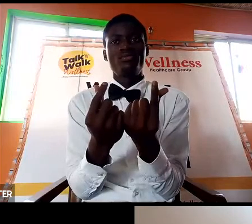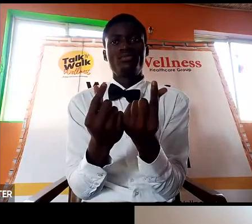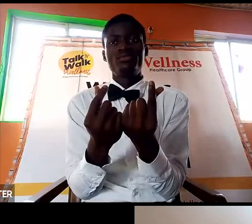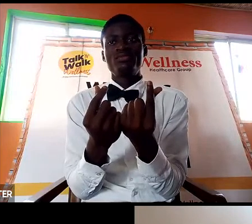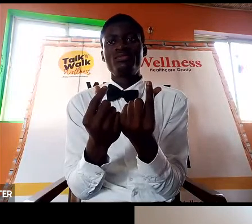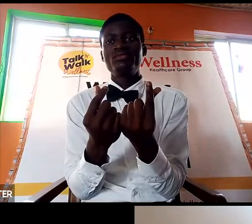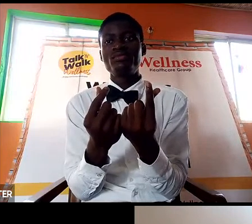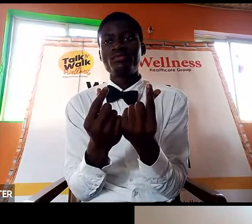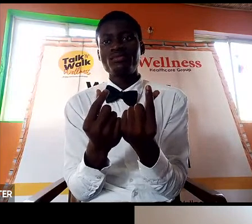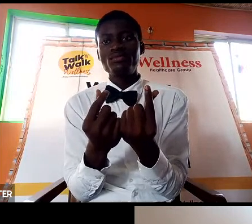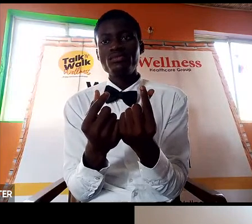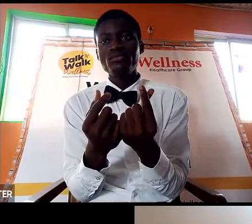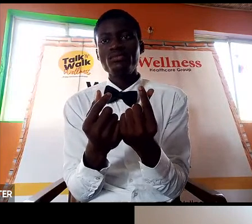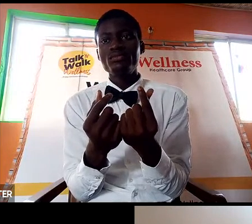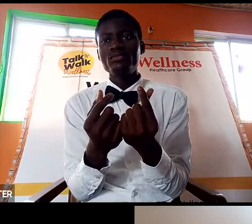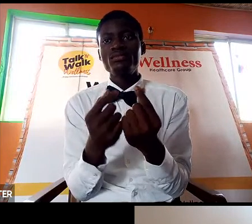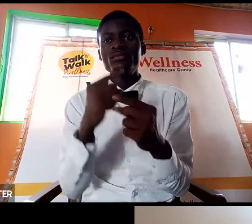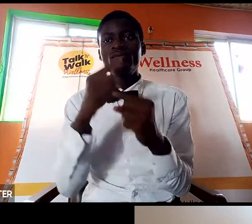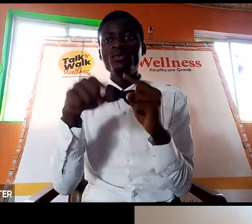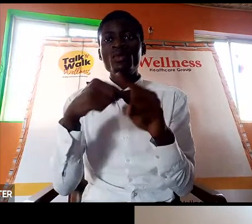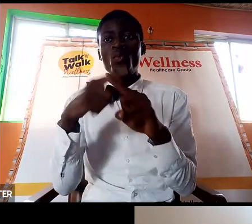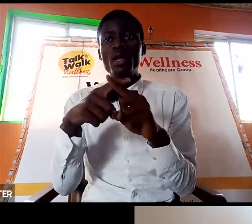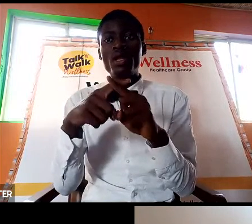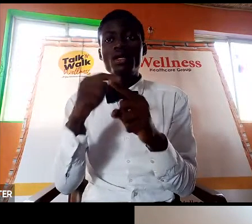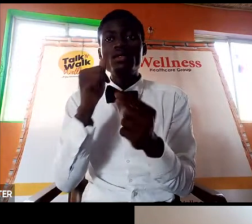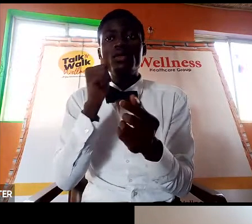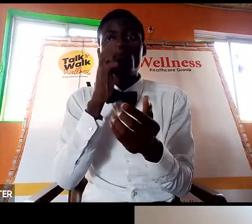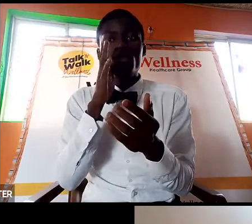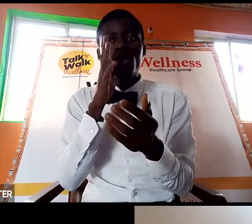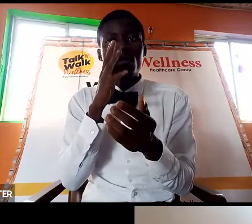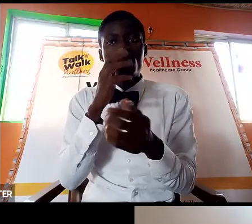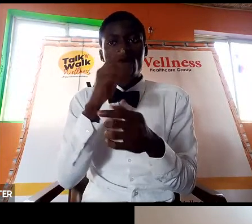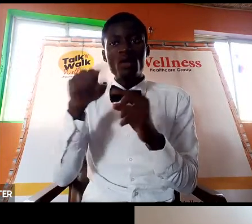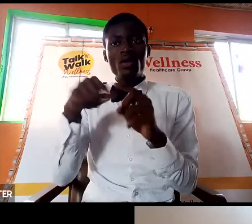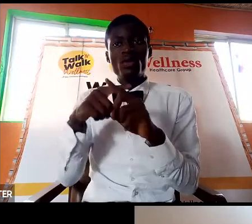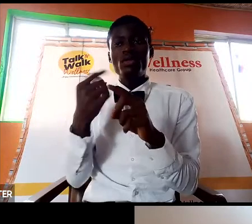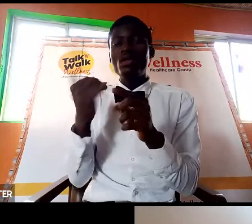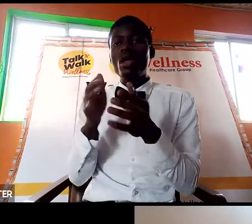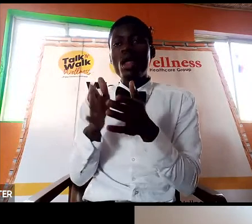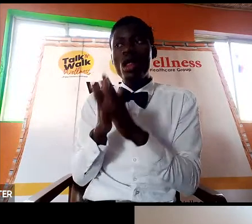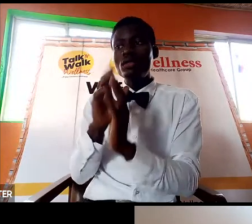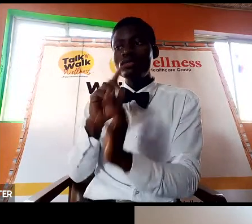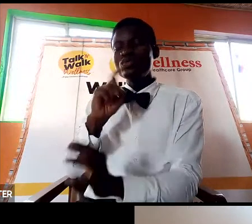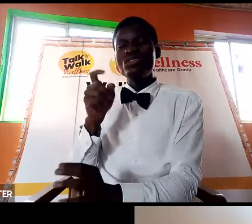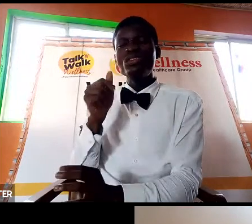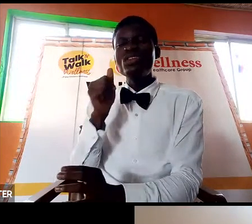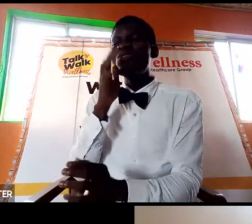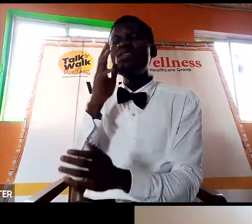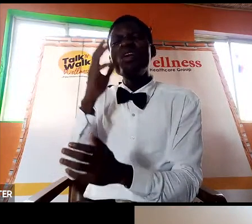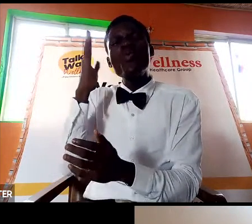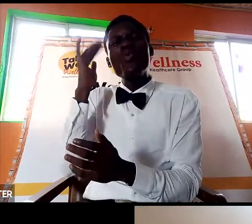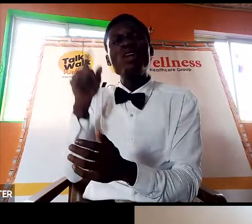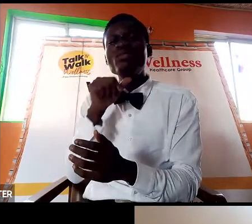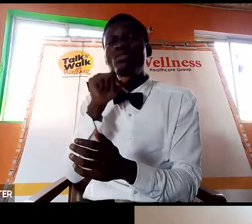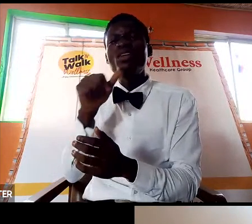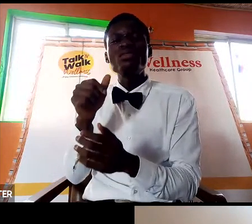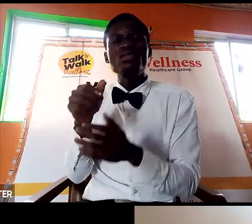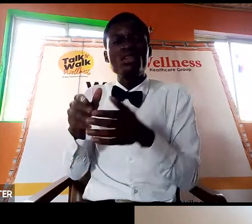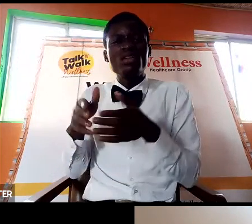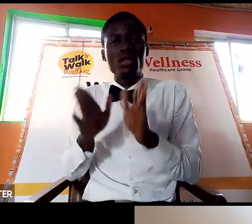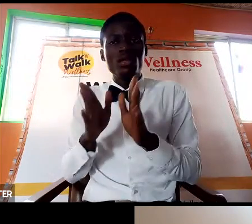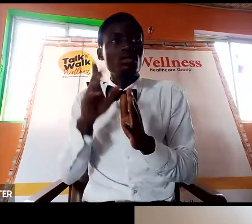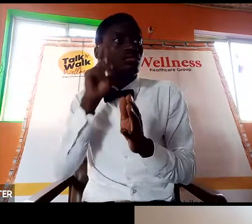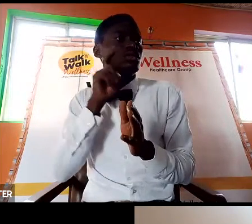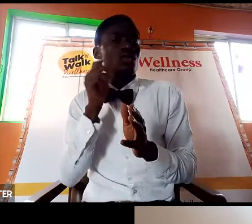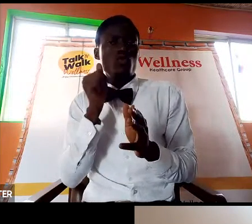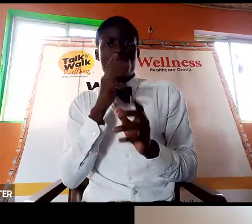when the woman was asked what the problem was, she actually said that she has never enjoyed sex, that she's never had good sex, and therefore there's no point. There's